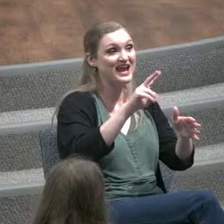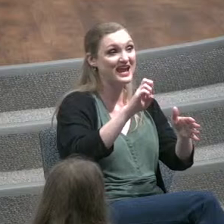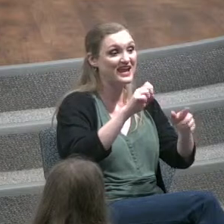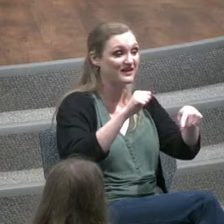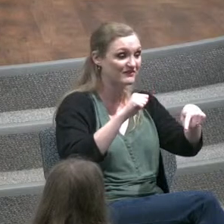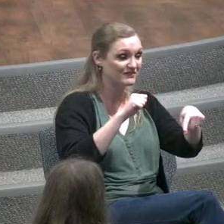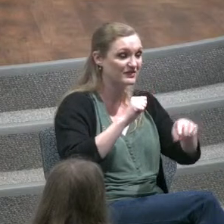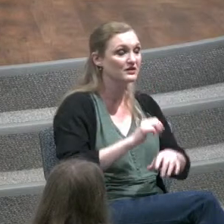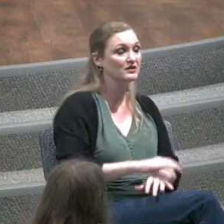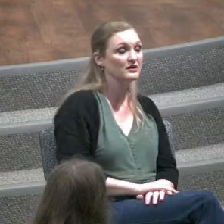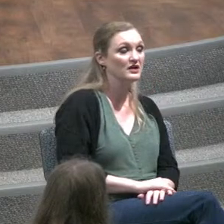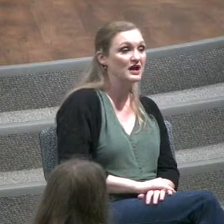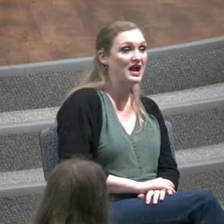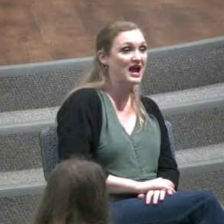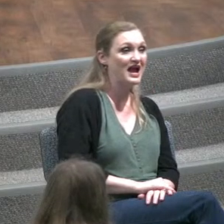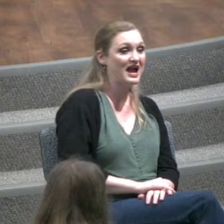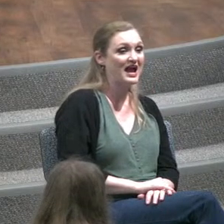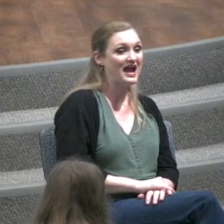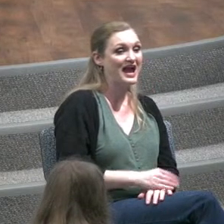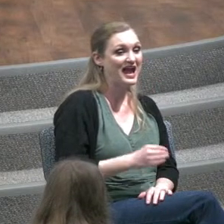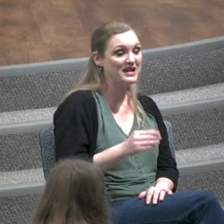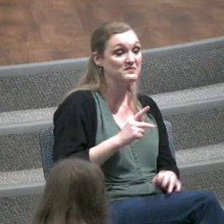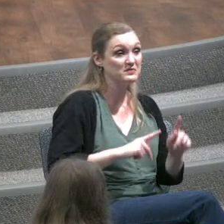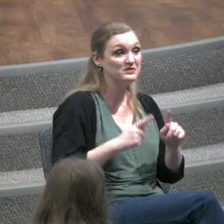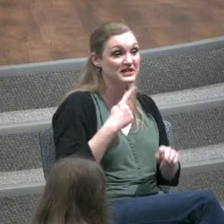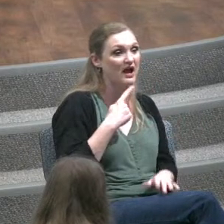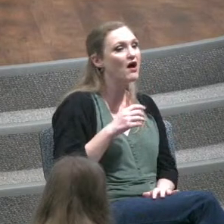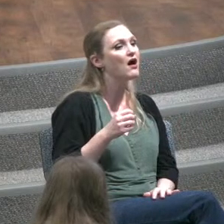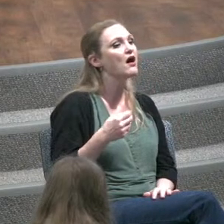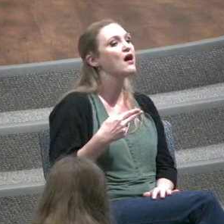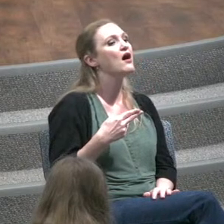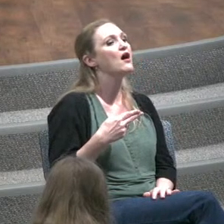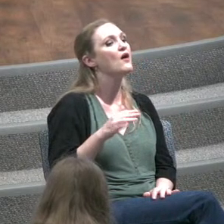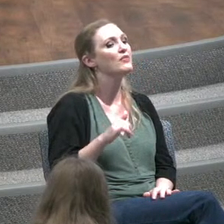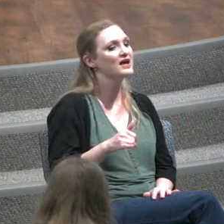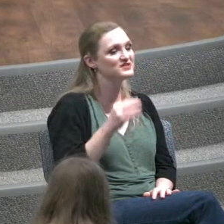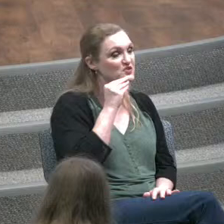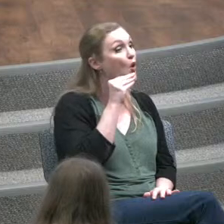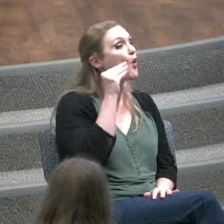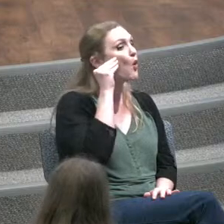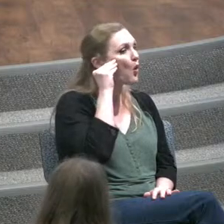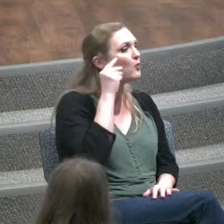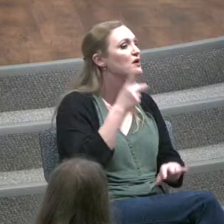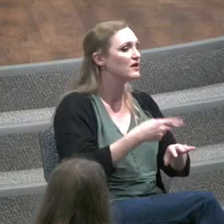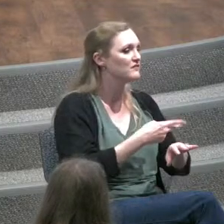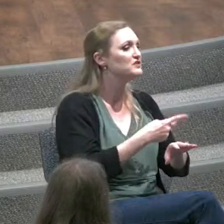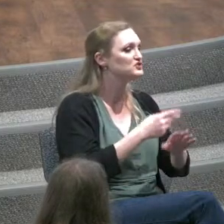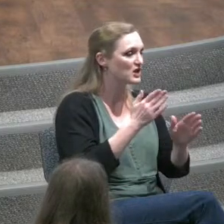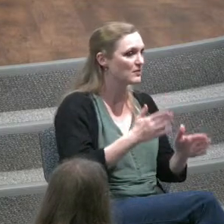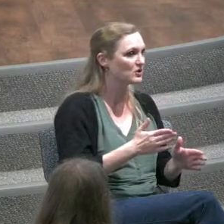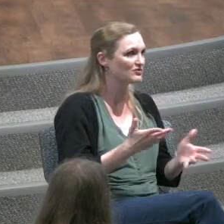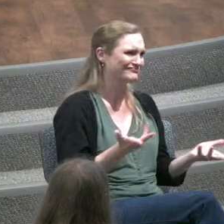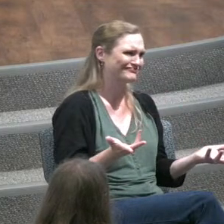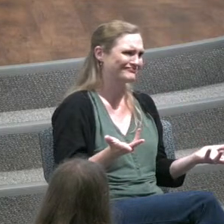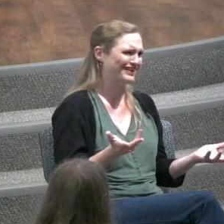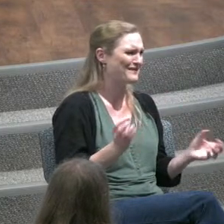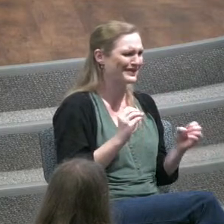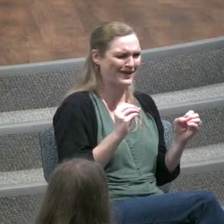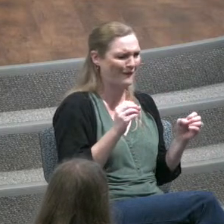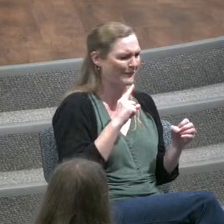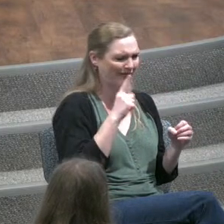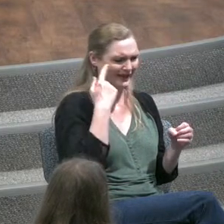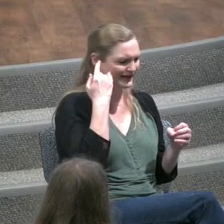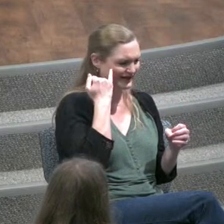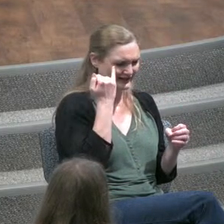site that is pointed to as, hey, this is the cave that was the home of these shepherds. Again, no